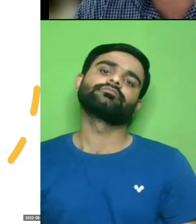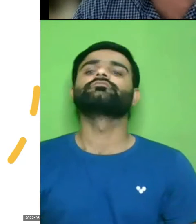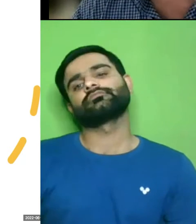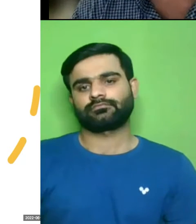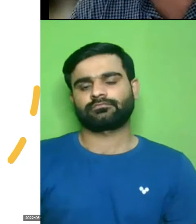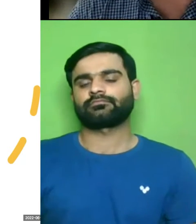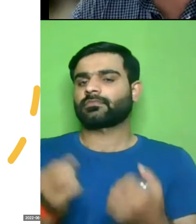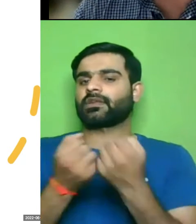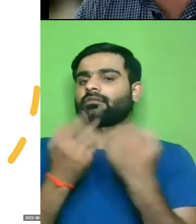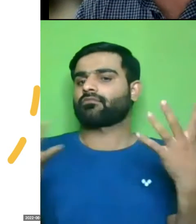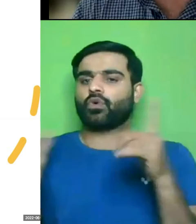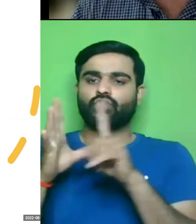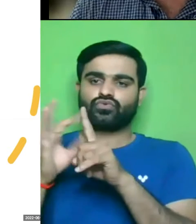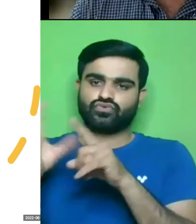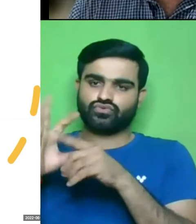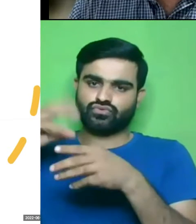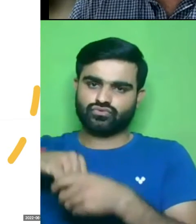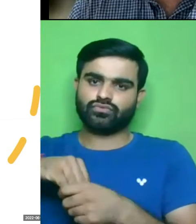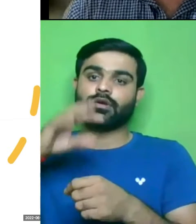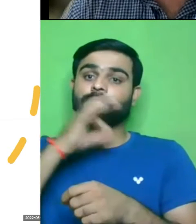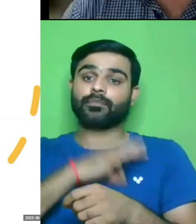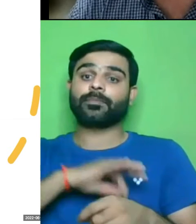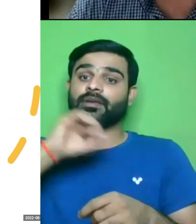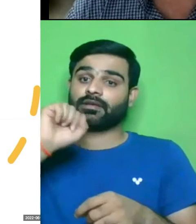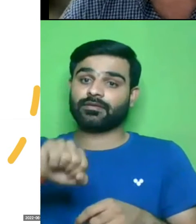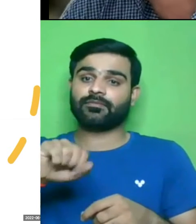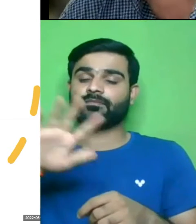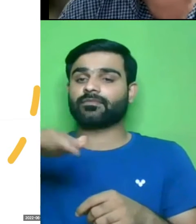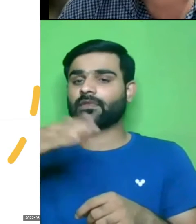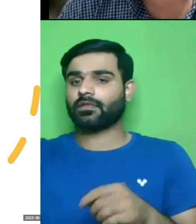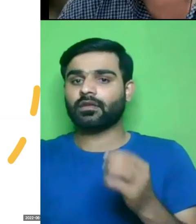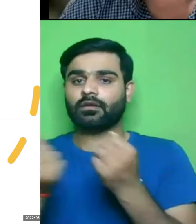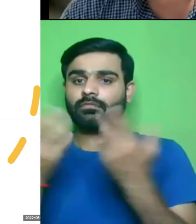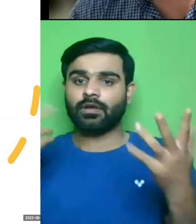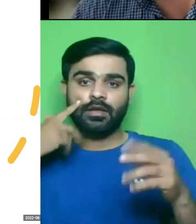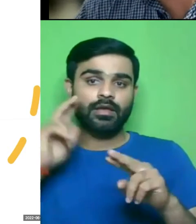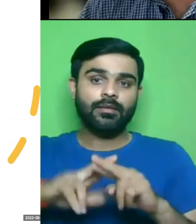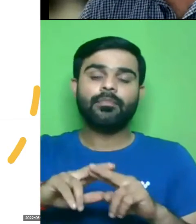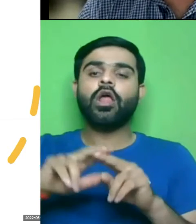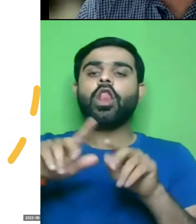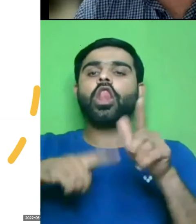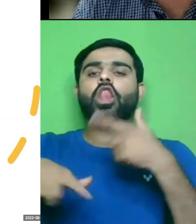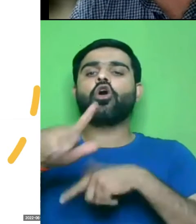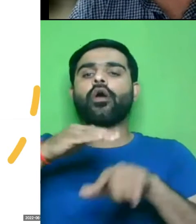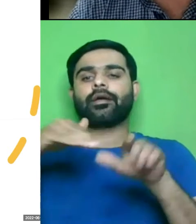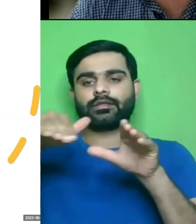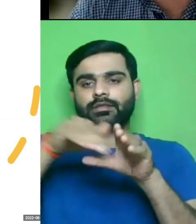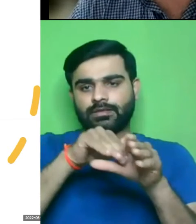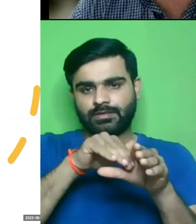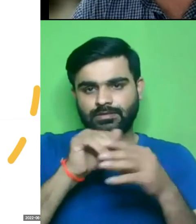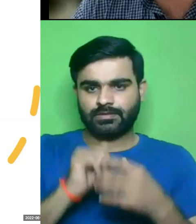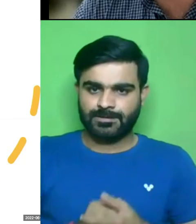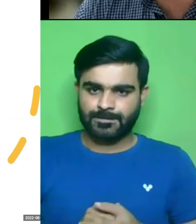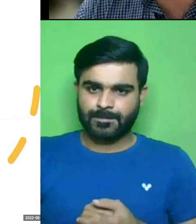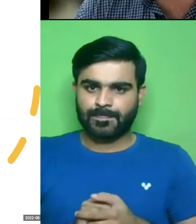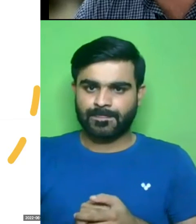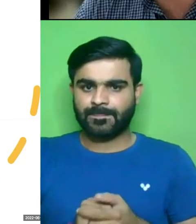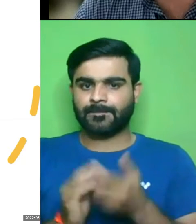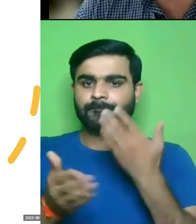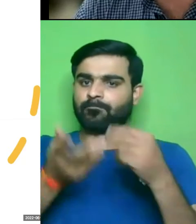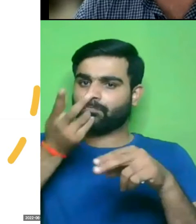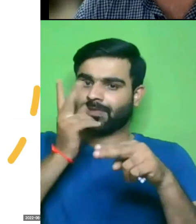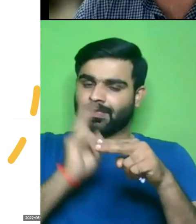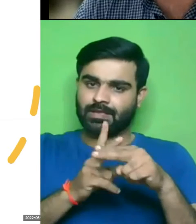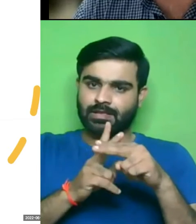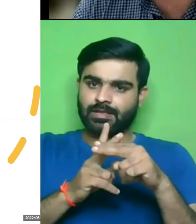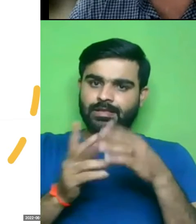modest these programs usually are. They also vary a lot by local context. Okay, a particular good in